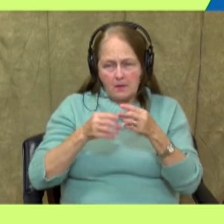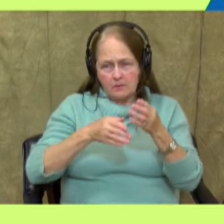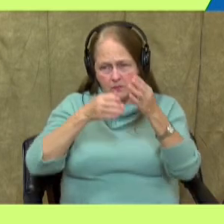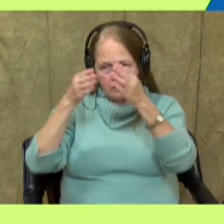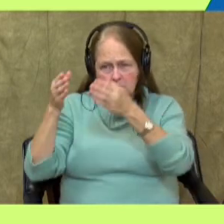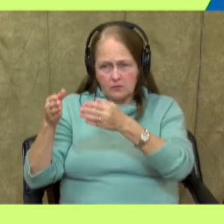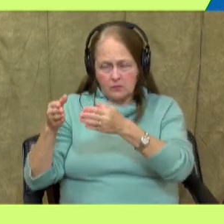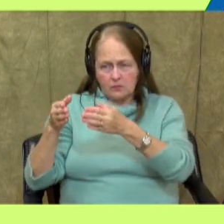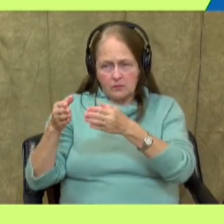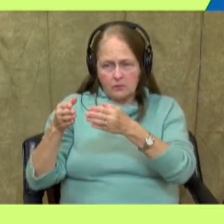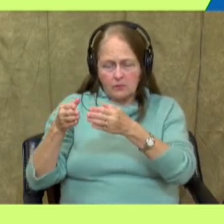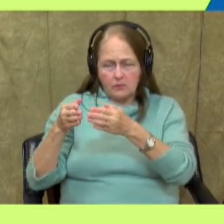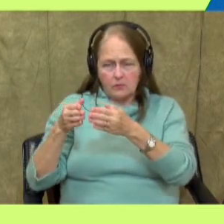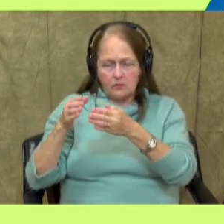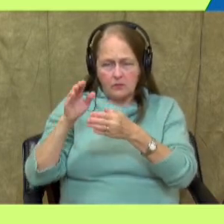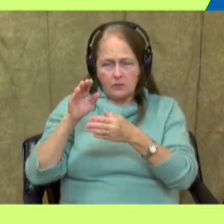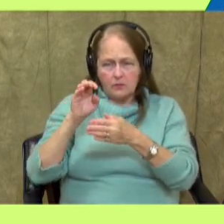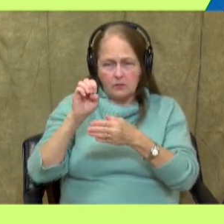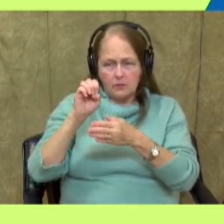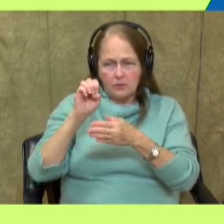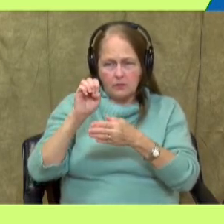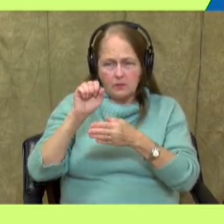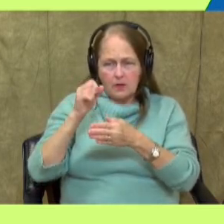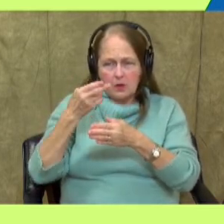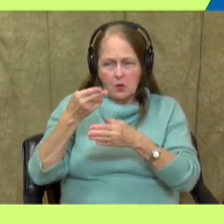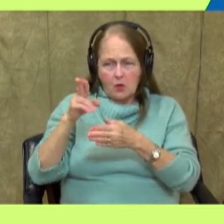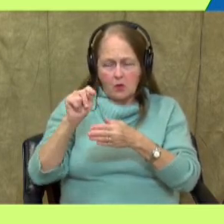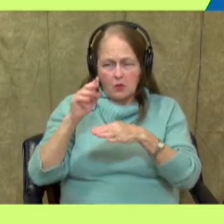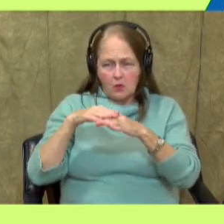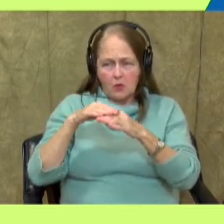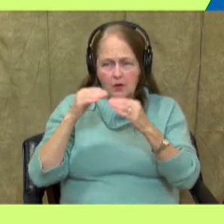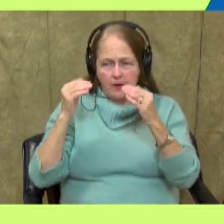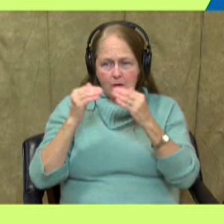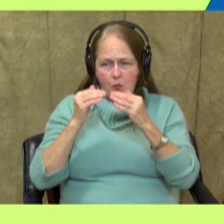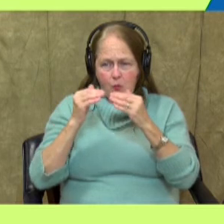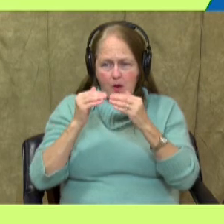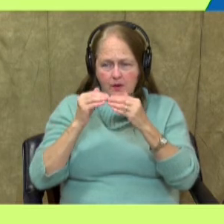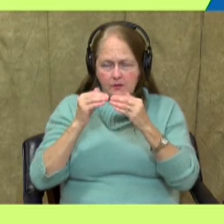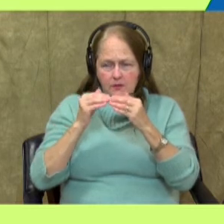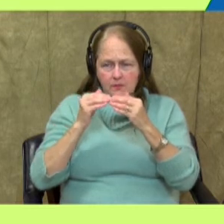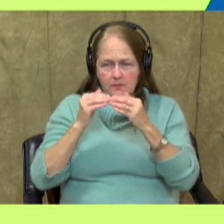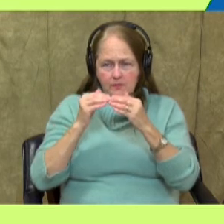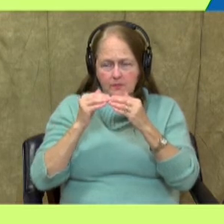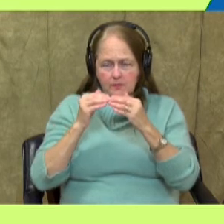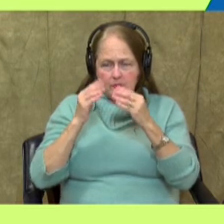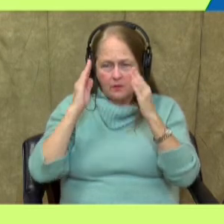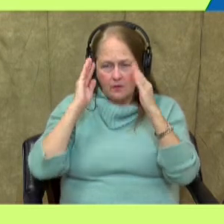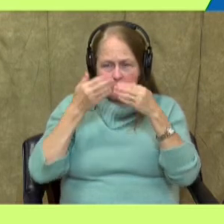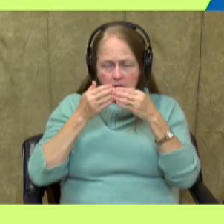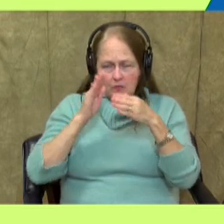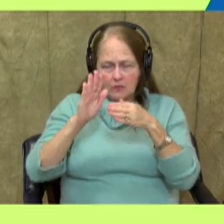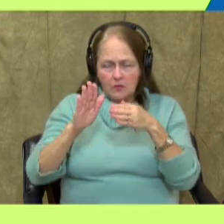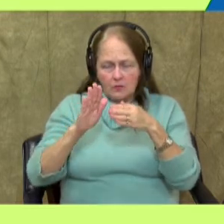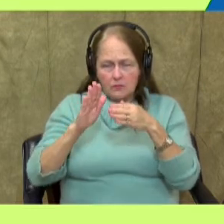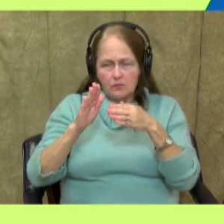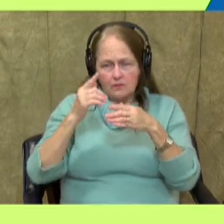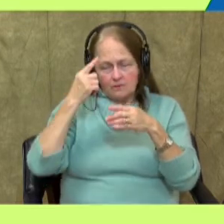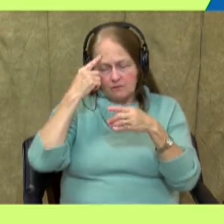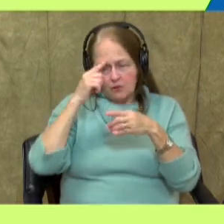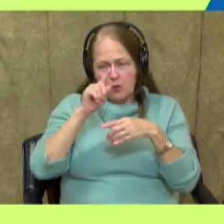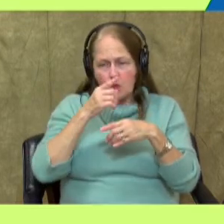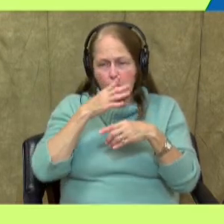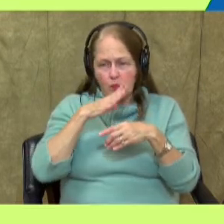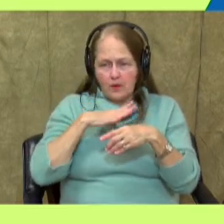other hand, if I look at Earhart on equality, what am I going to focus on? About her champion for